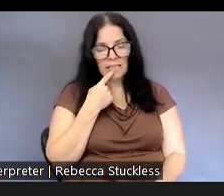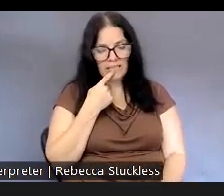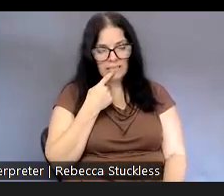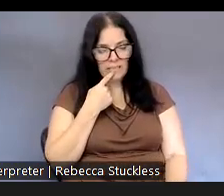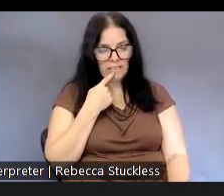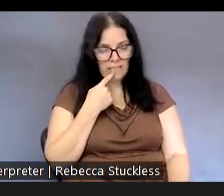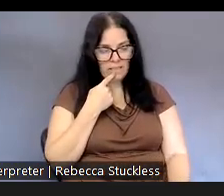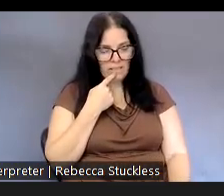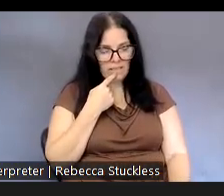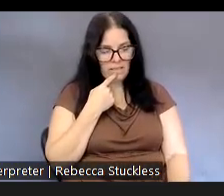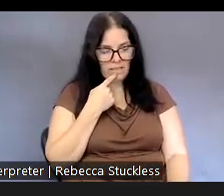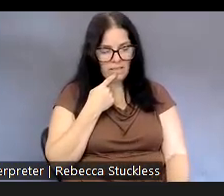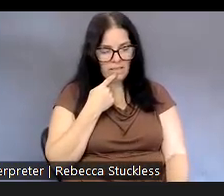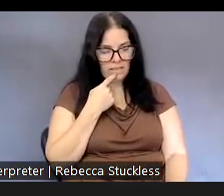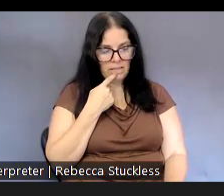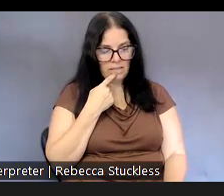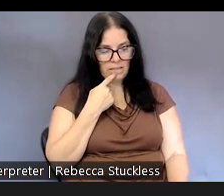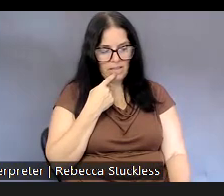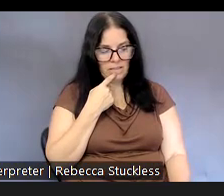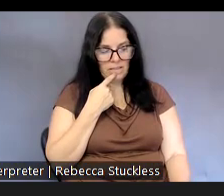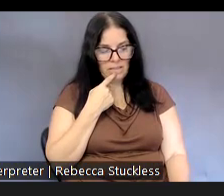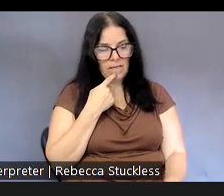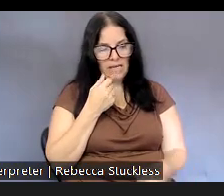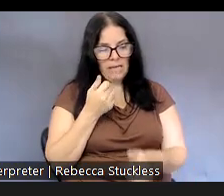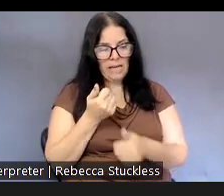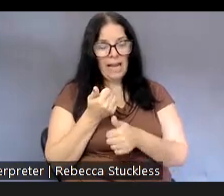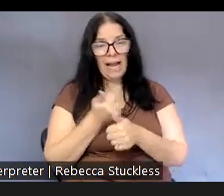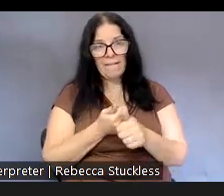every psychological problem, no matter what caused it,